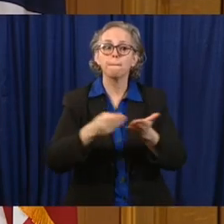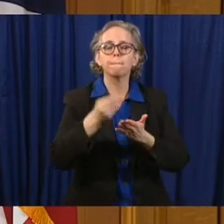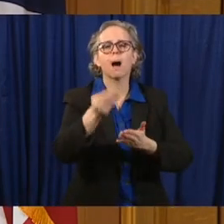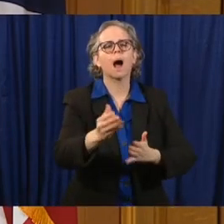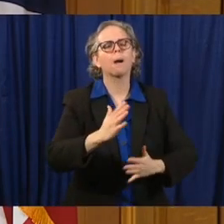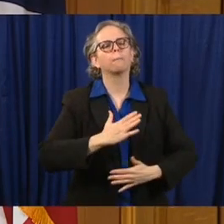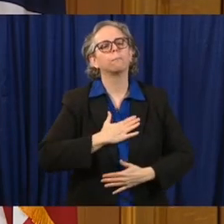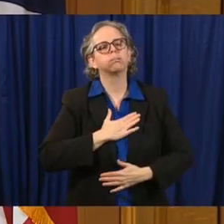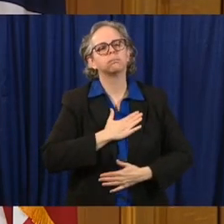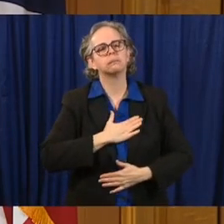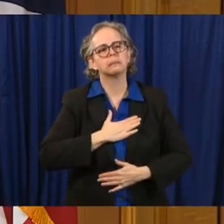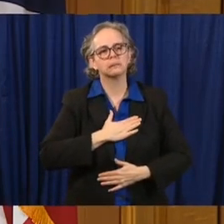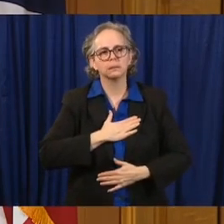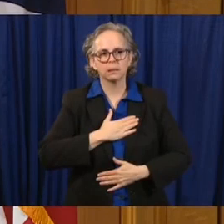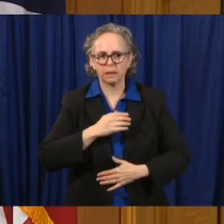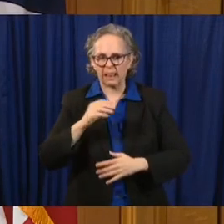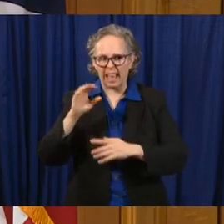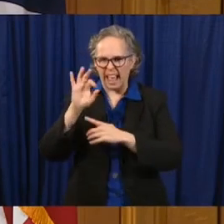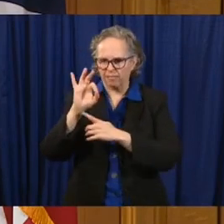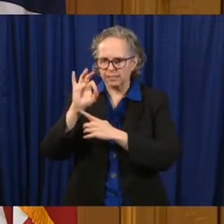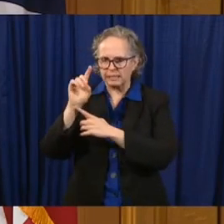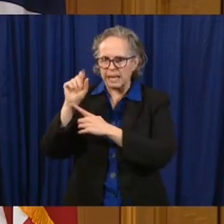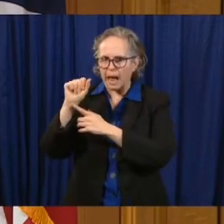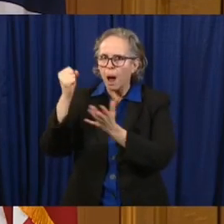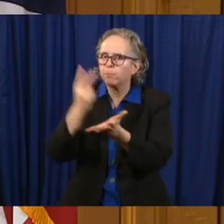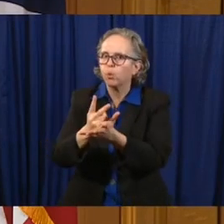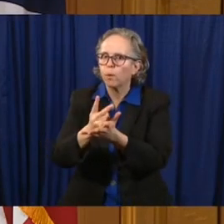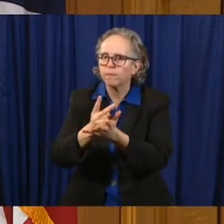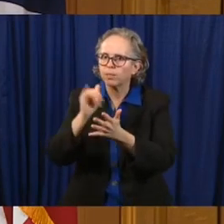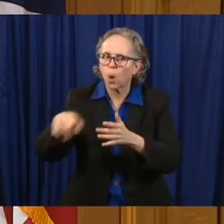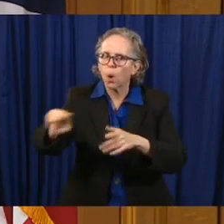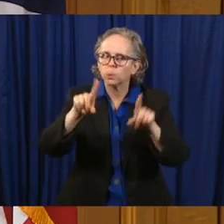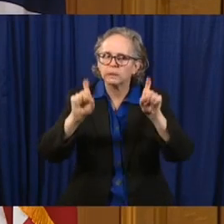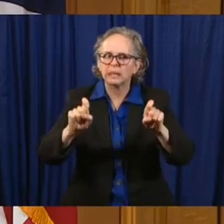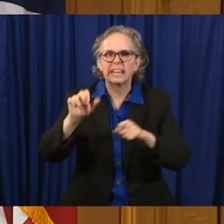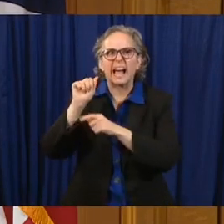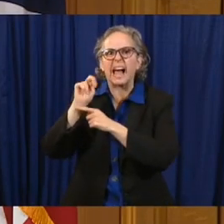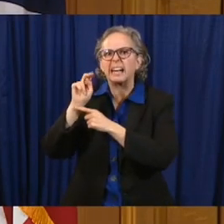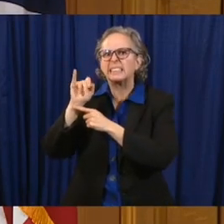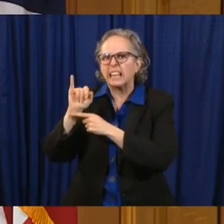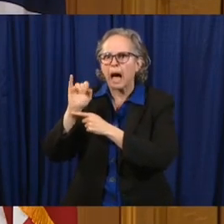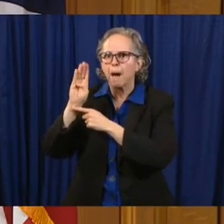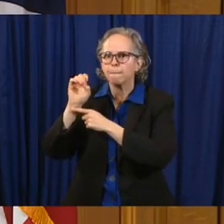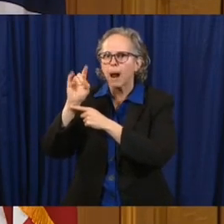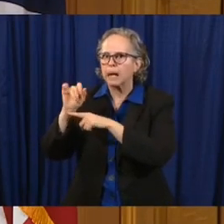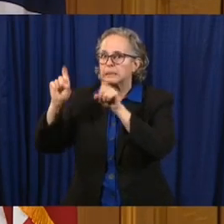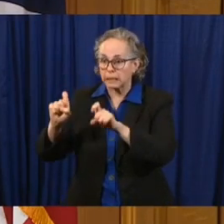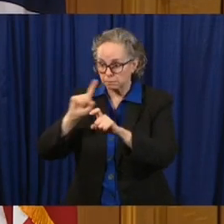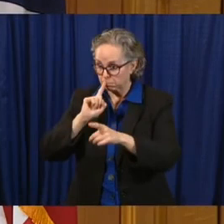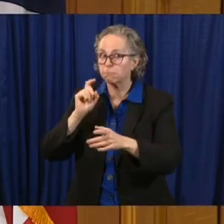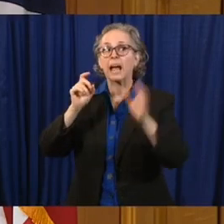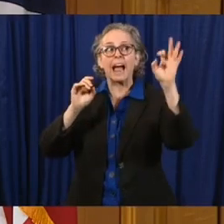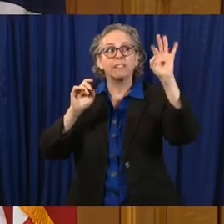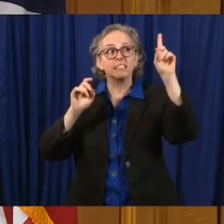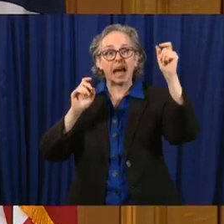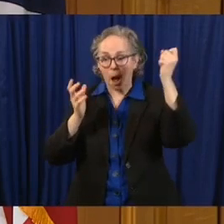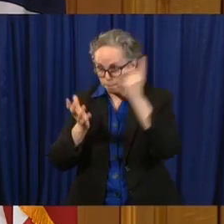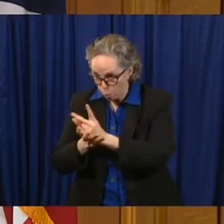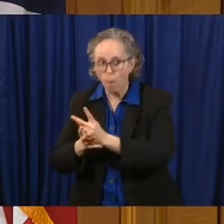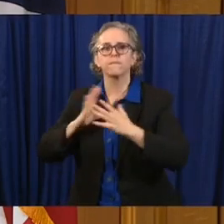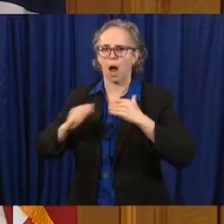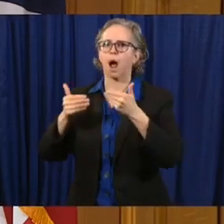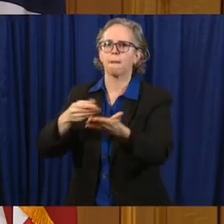use authorization approved antibody tests. So that's very important. Without the